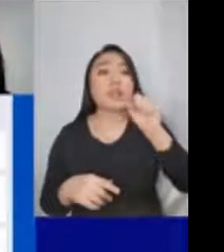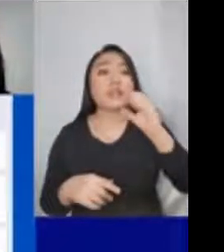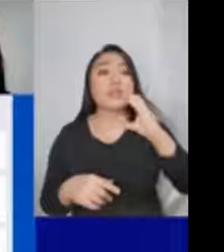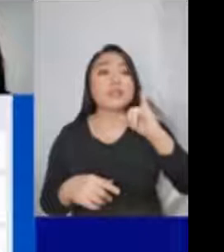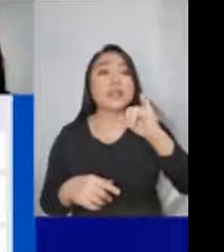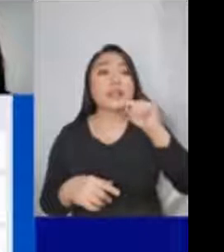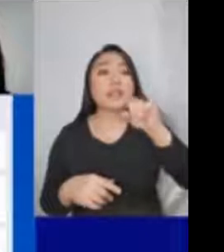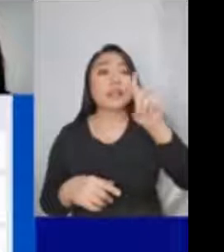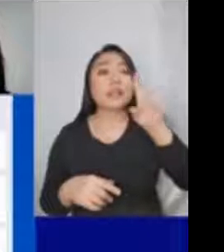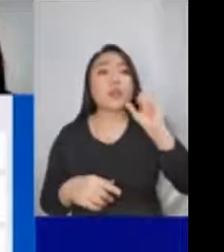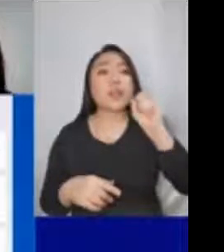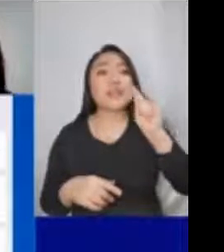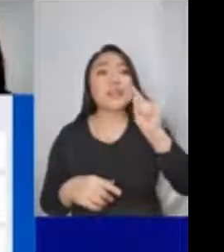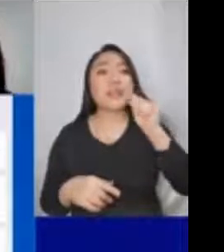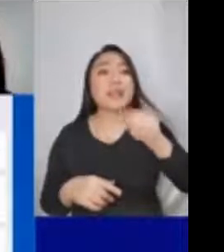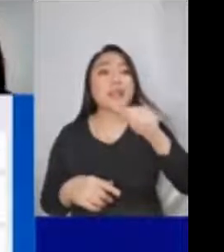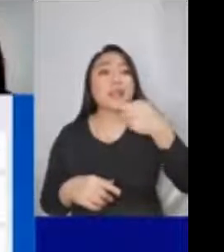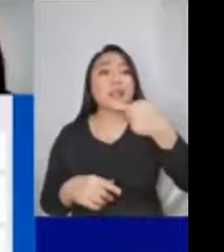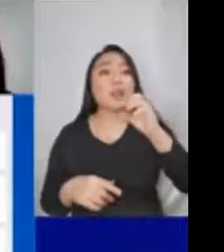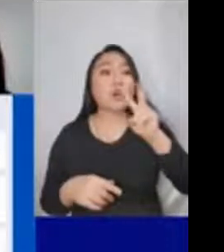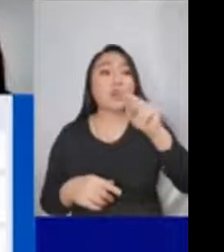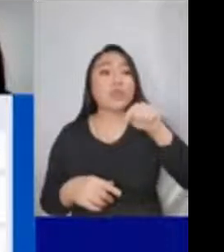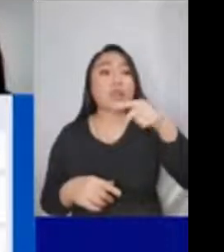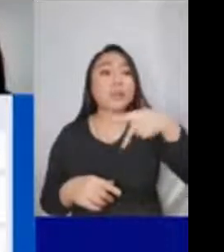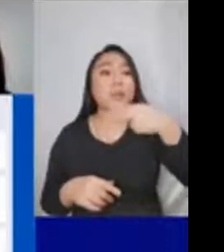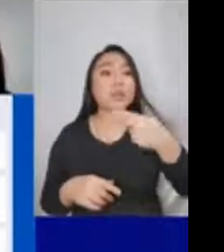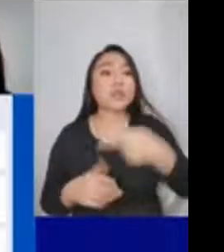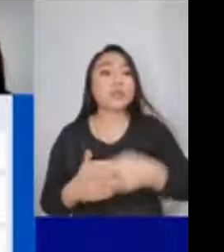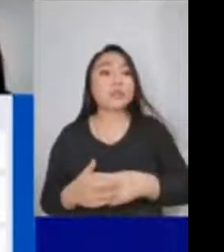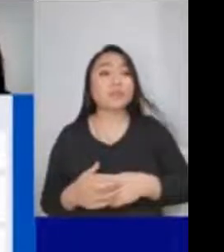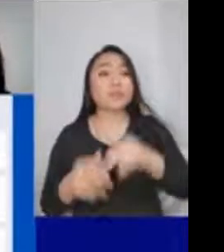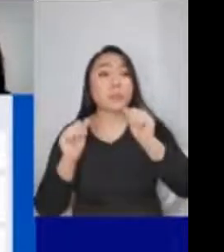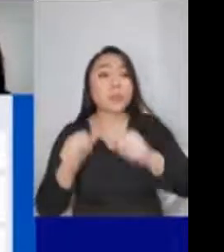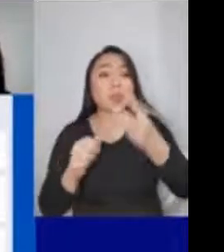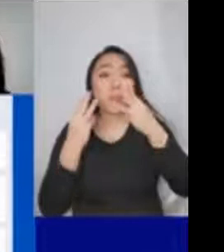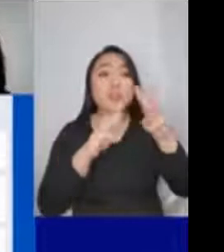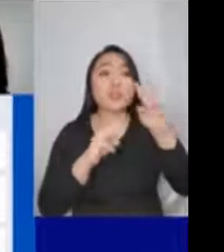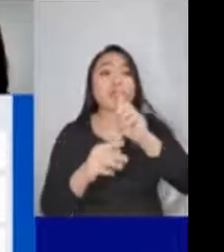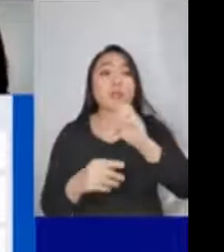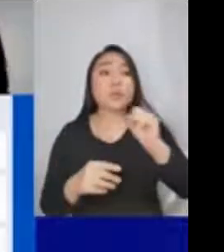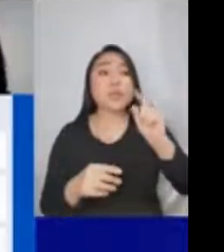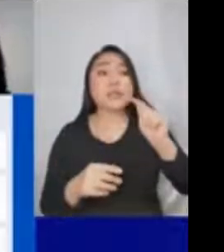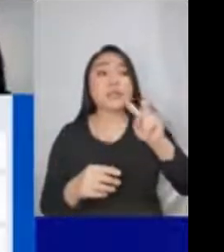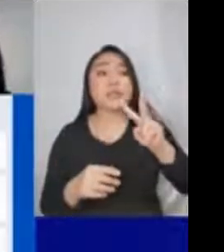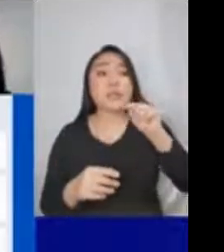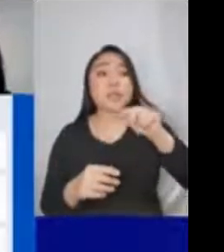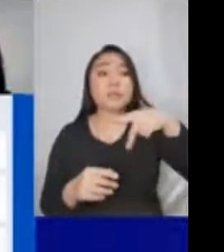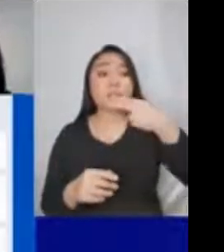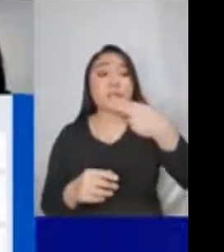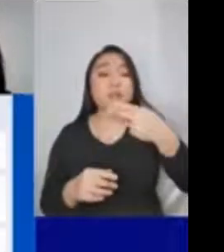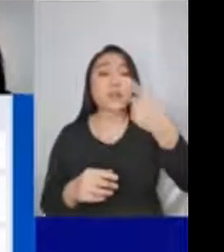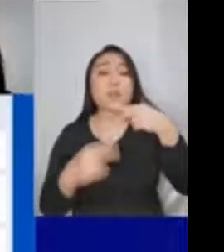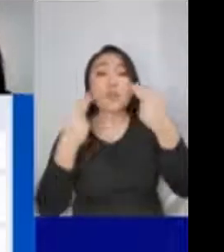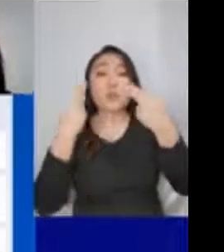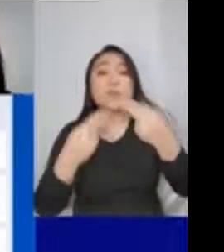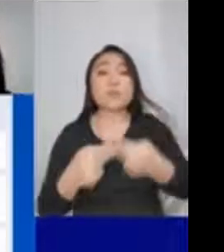and college. Navigation of this mobile app will be discussed later by Mr. RJ on topic number 3. Next, we